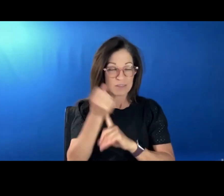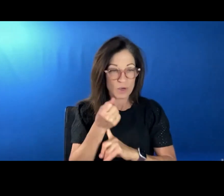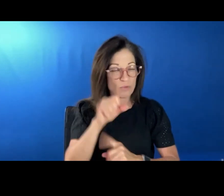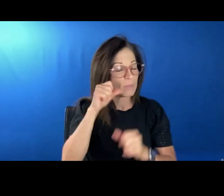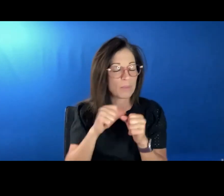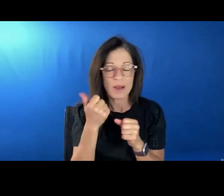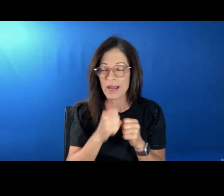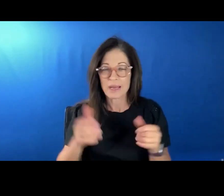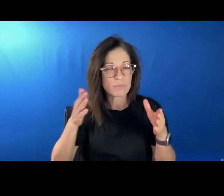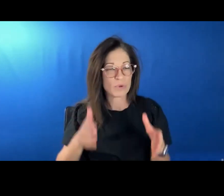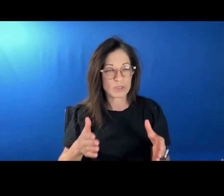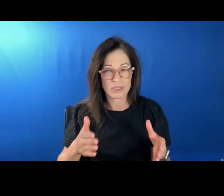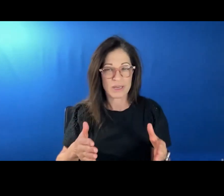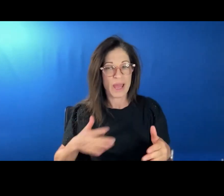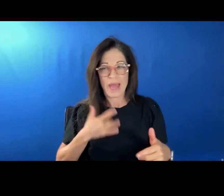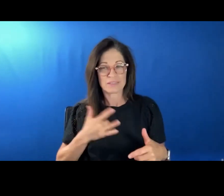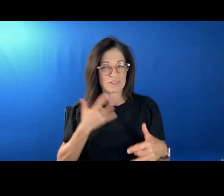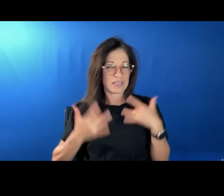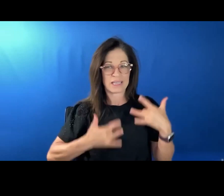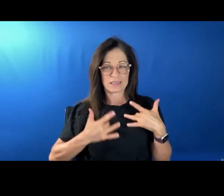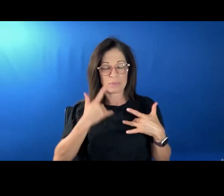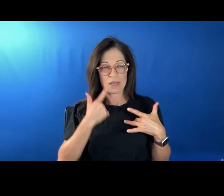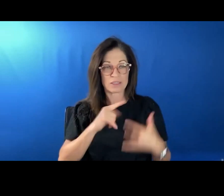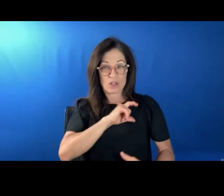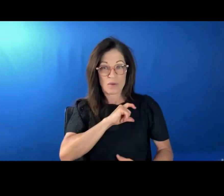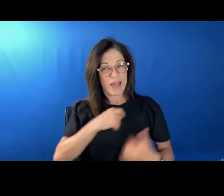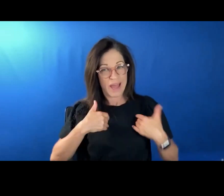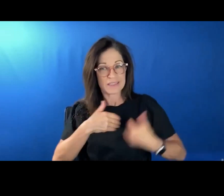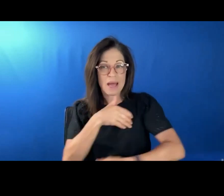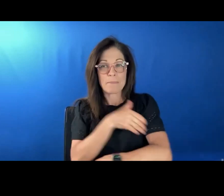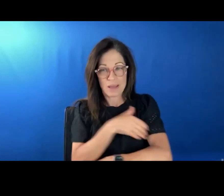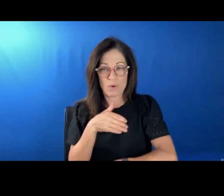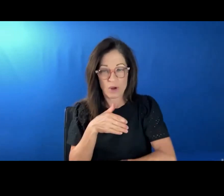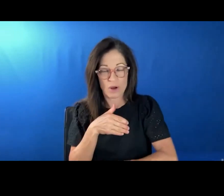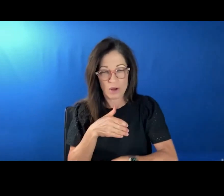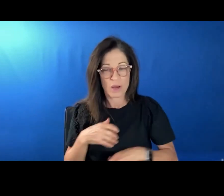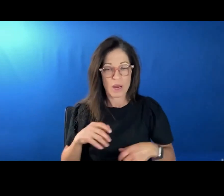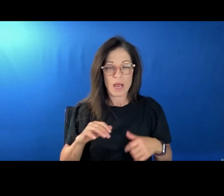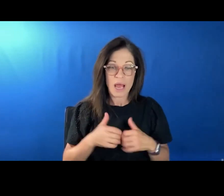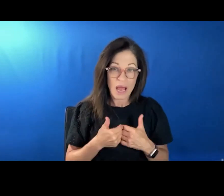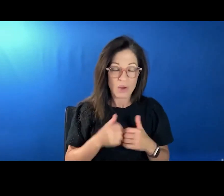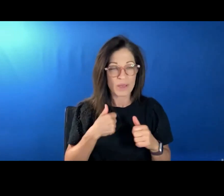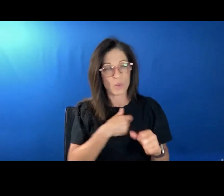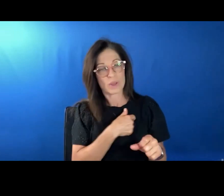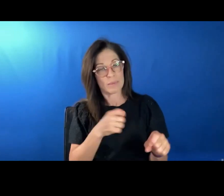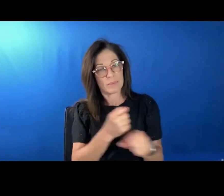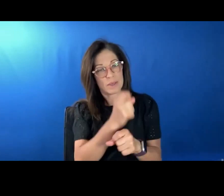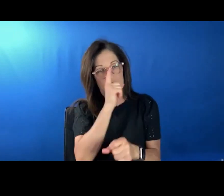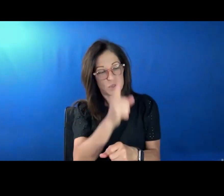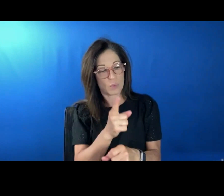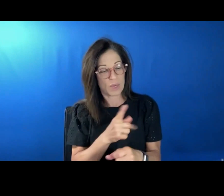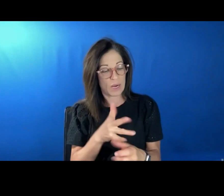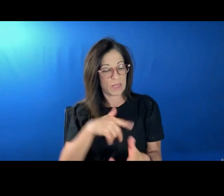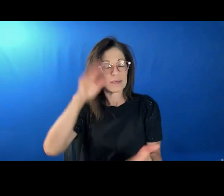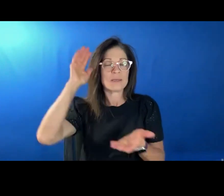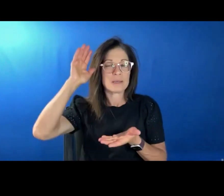has, because law enforcement holds that power. And how can we make sure that we can kind of